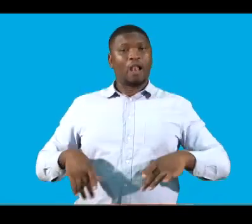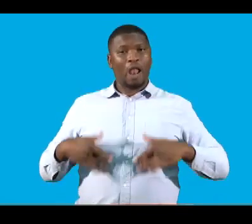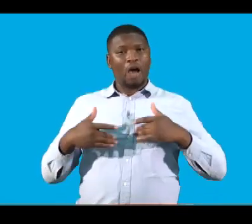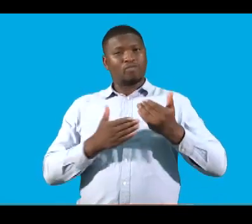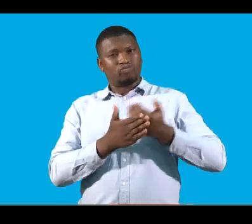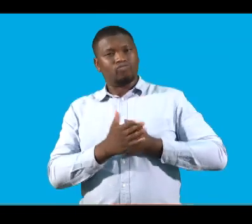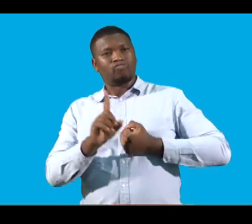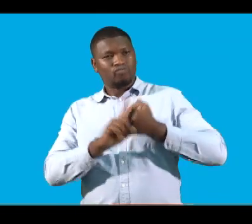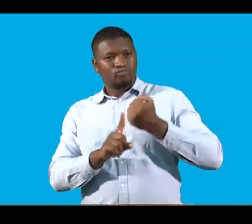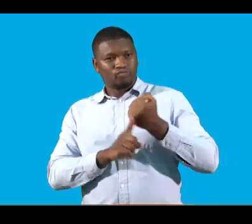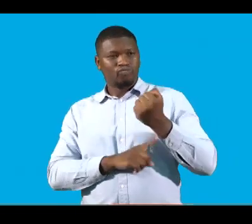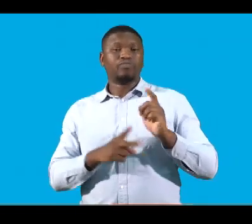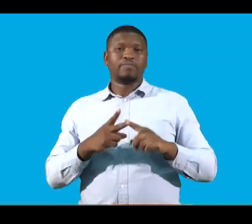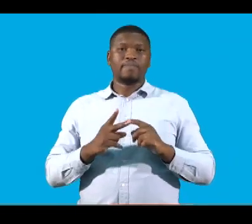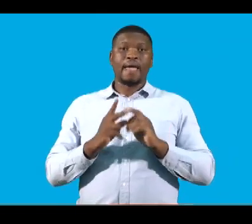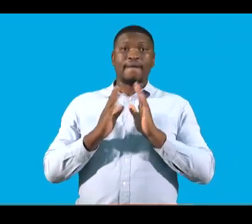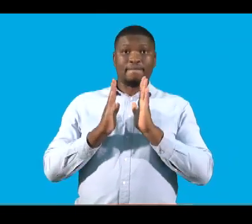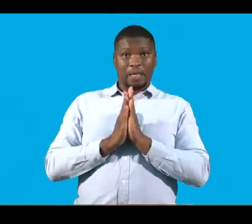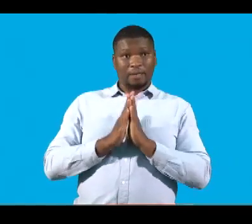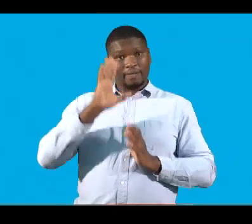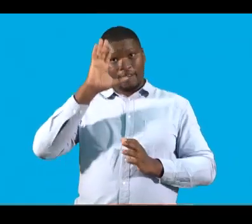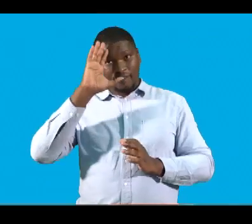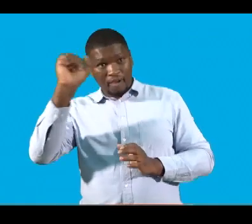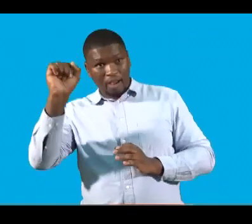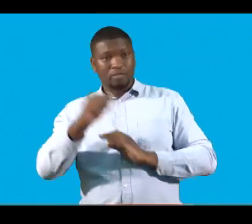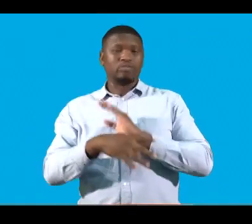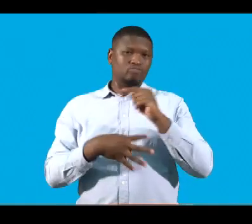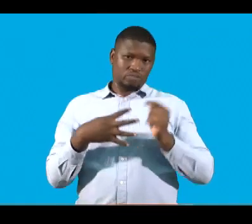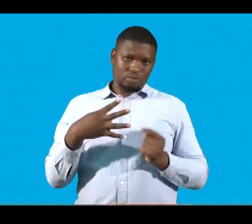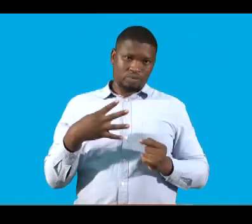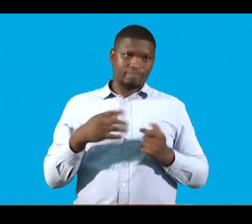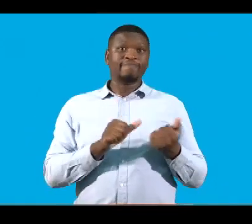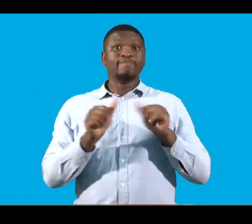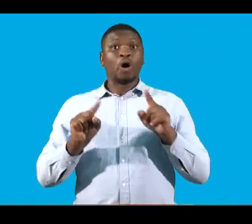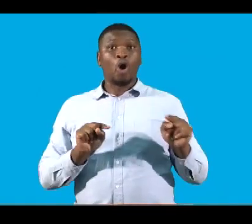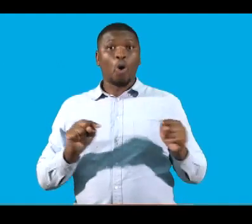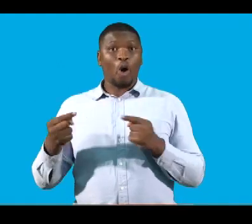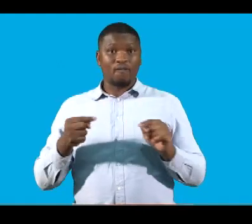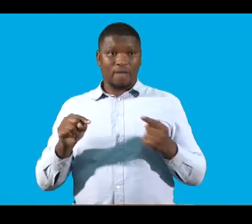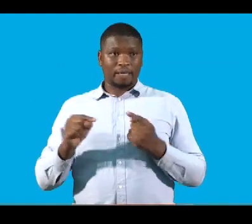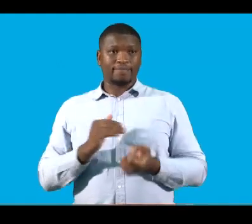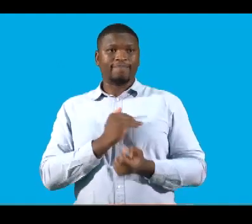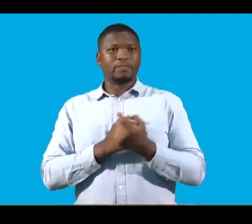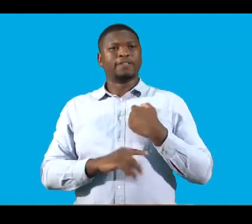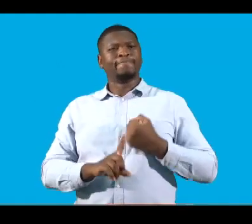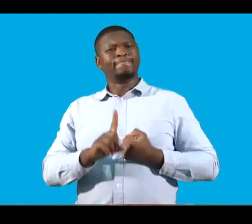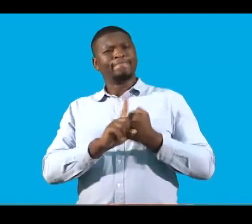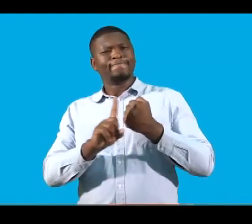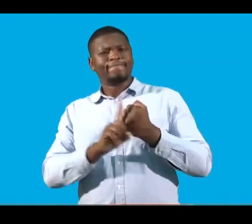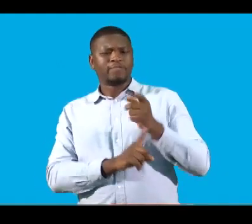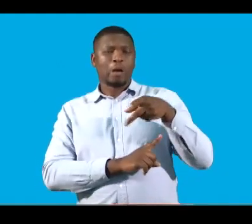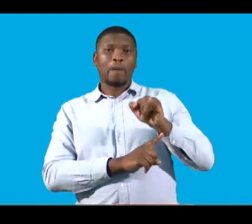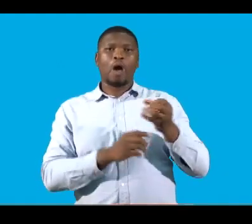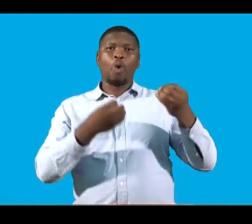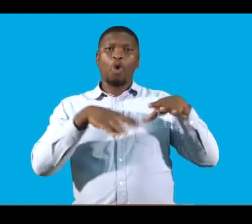religion, storytelling, and then faith versus reason. The conflict in Life of Pi is the central